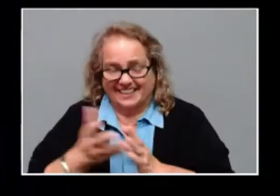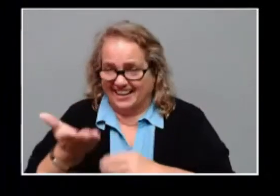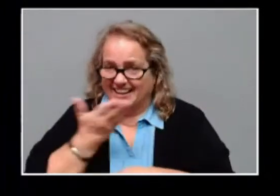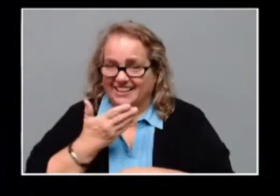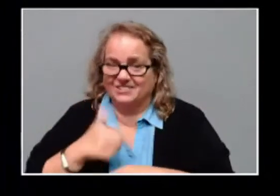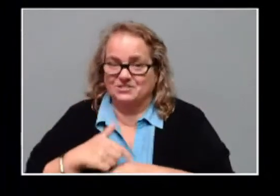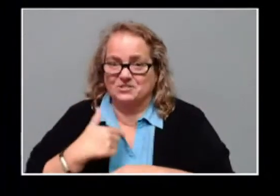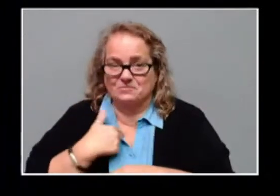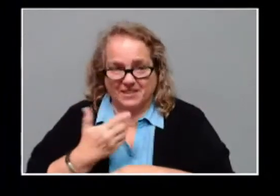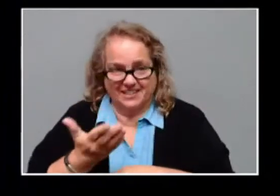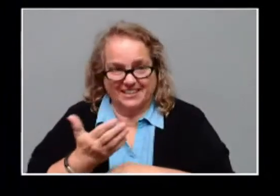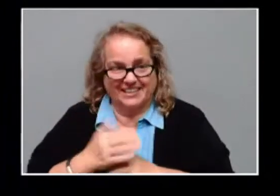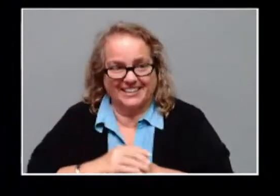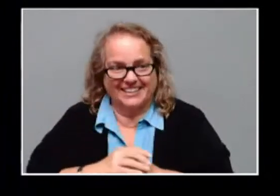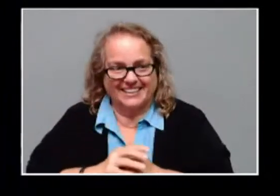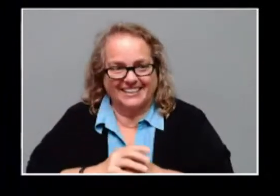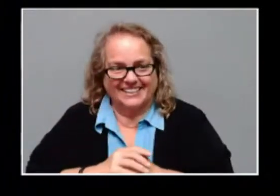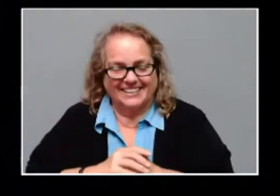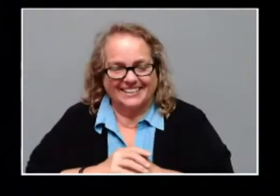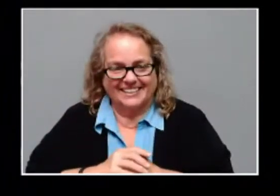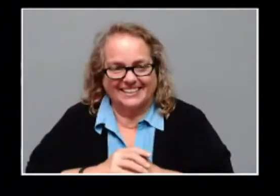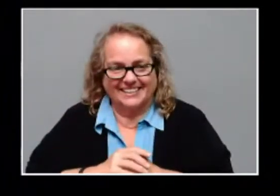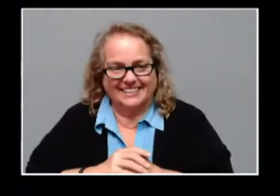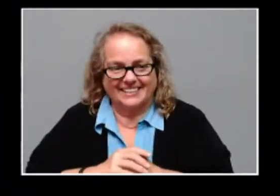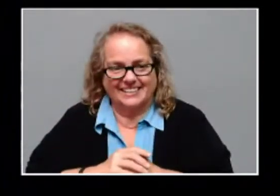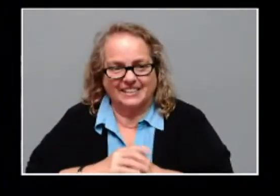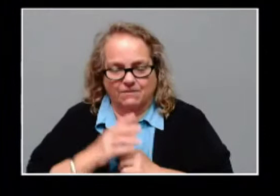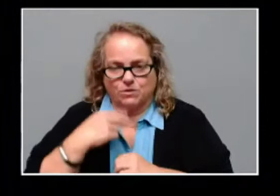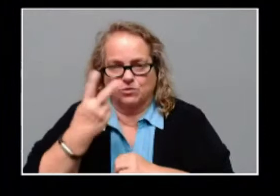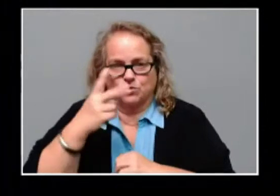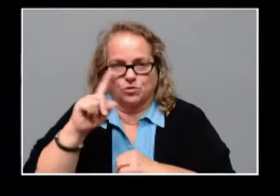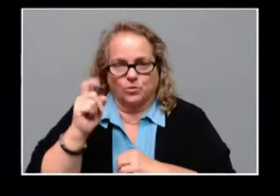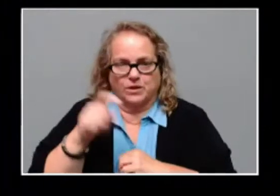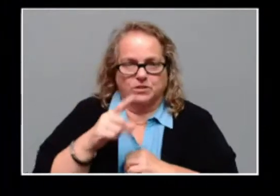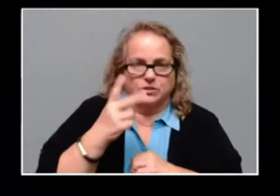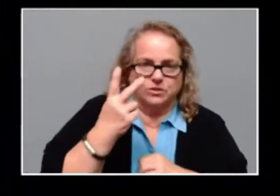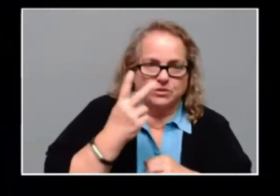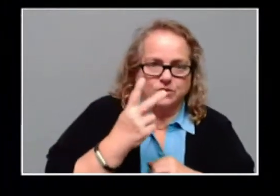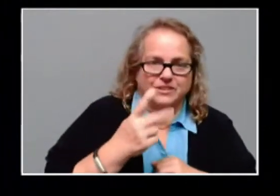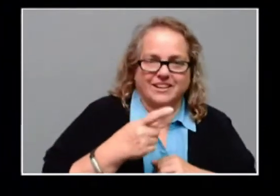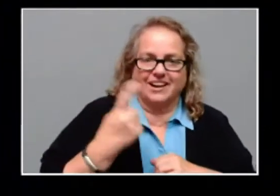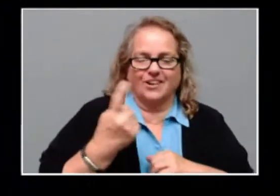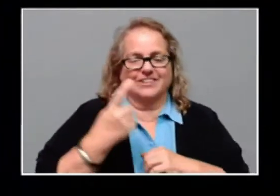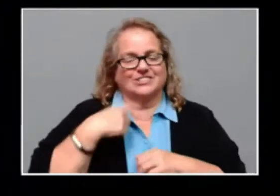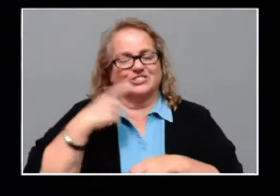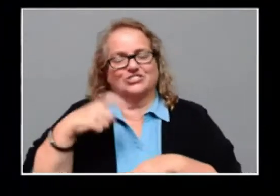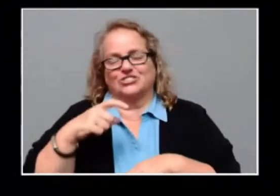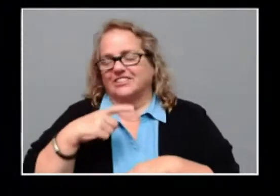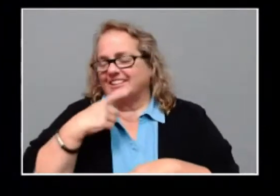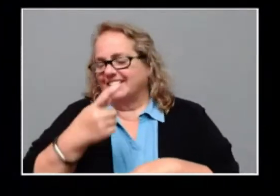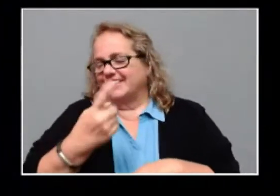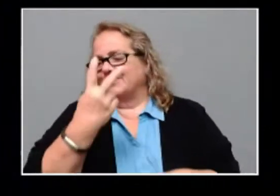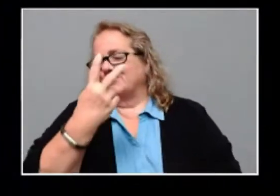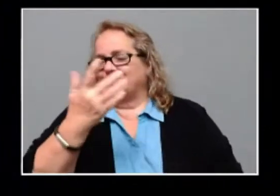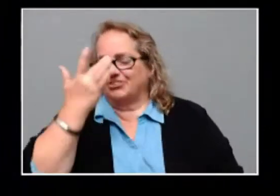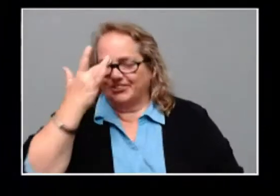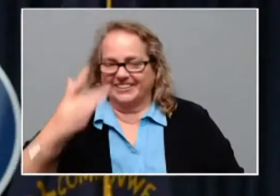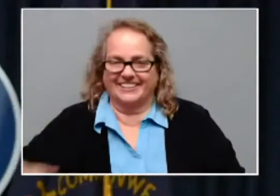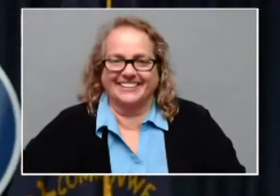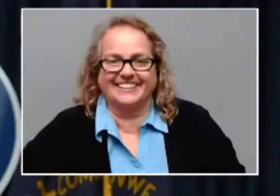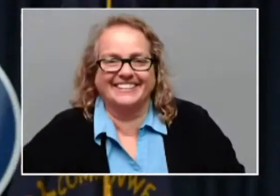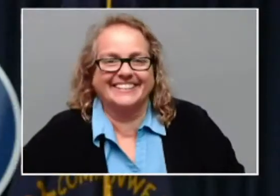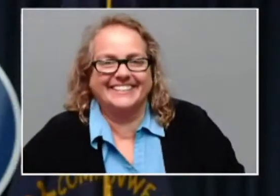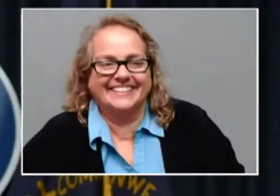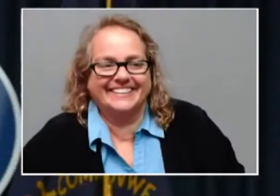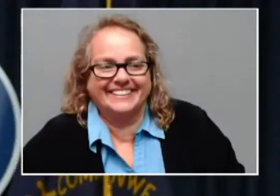no, okay, I'll go this way. I've got 2, if you don't mind. First of all, Should call on somebody else. you have to call a special session